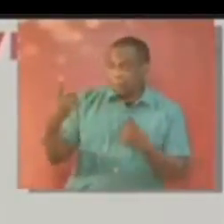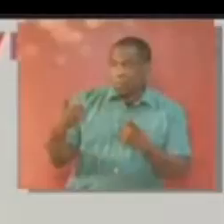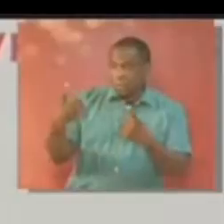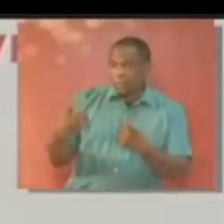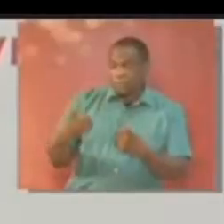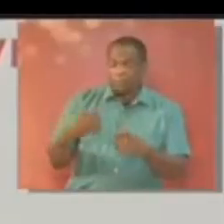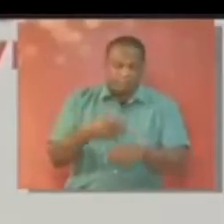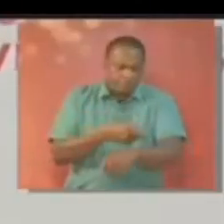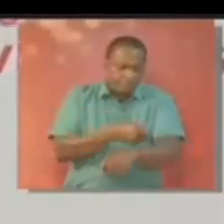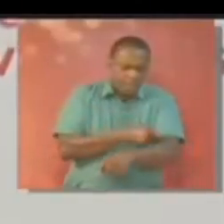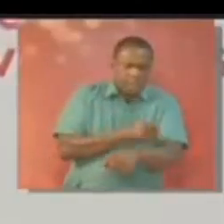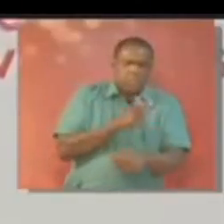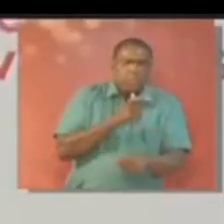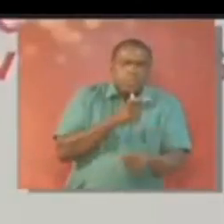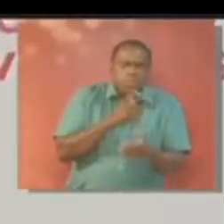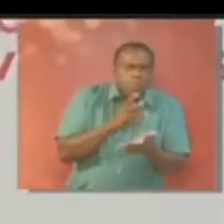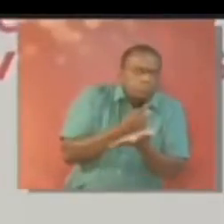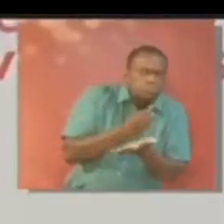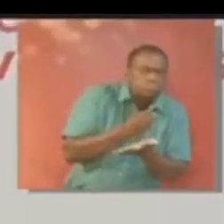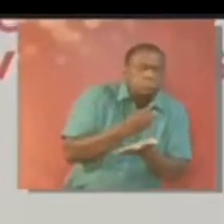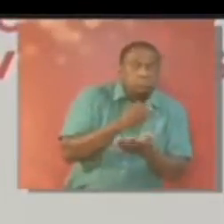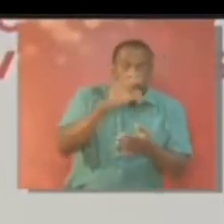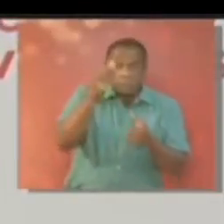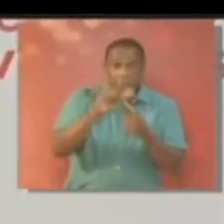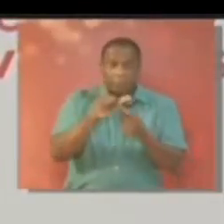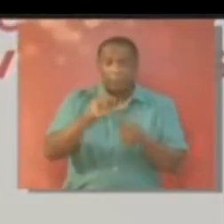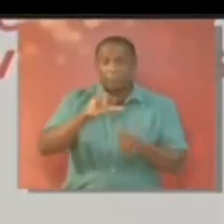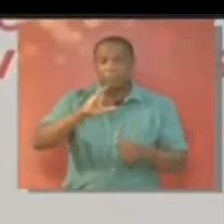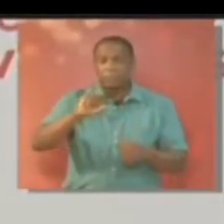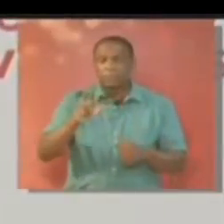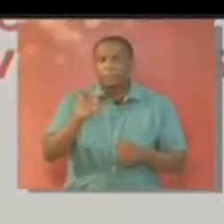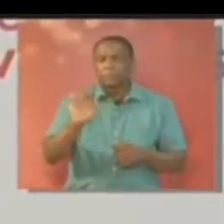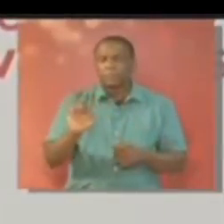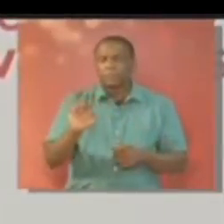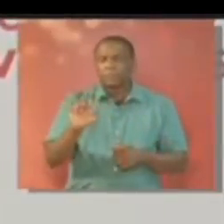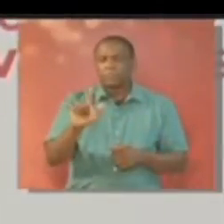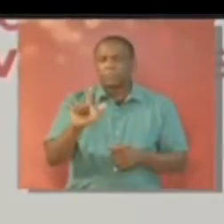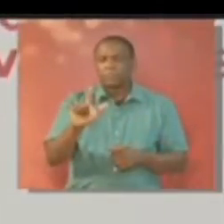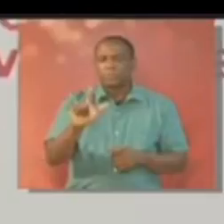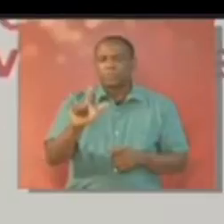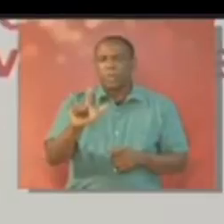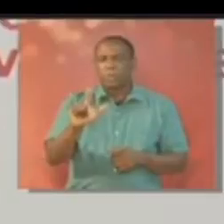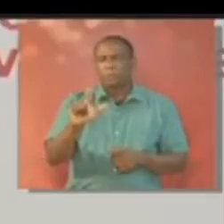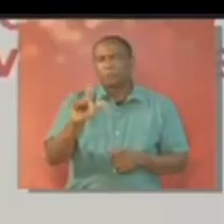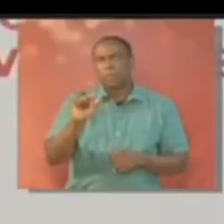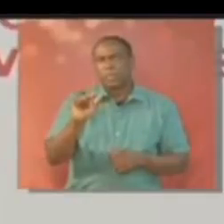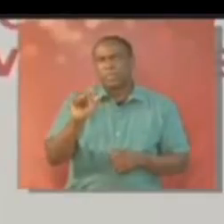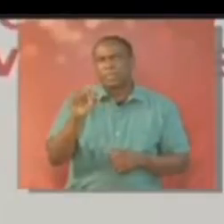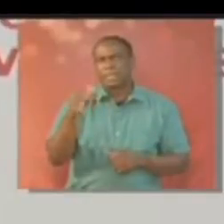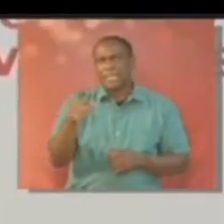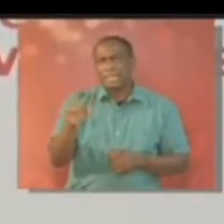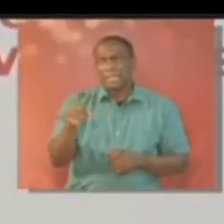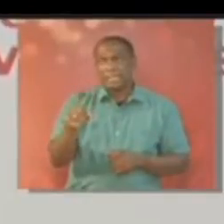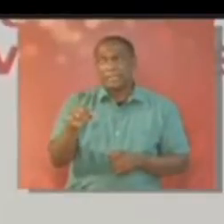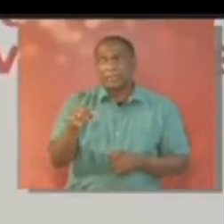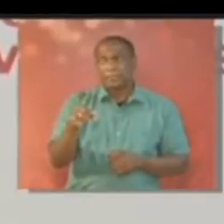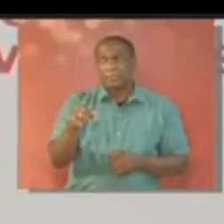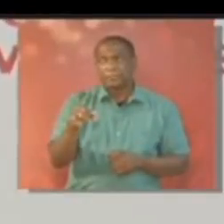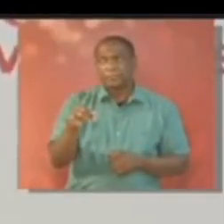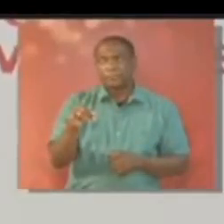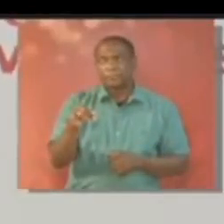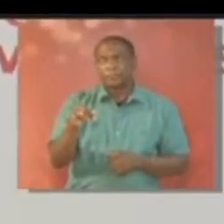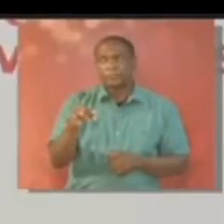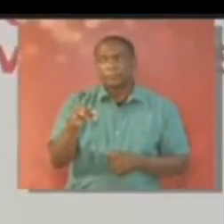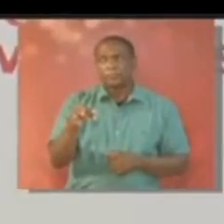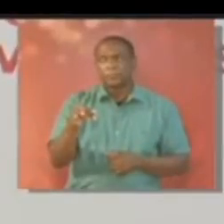of June 2019, when I took the policy about the treatment of